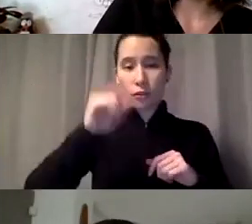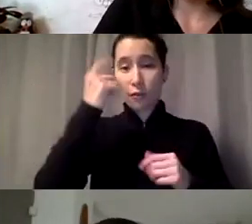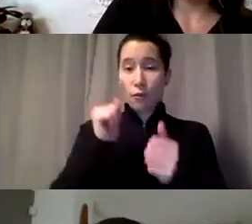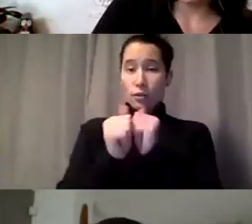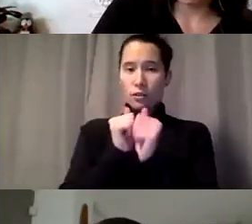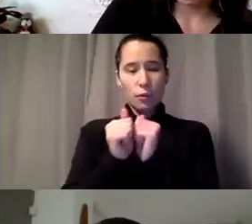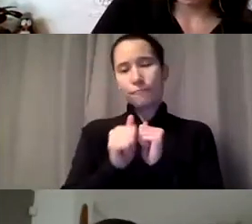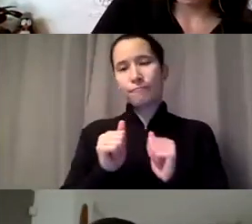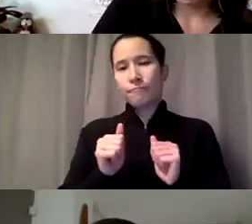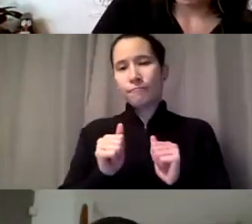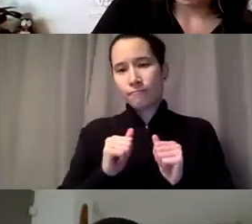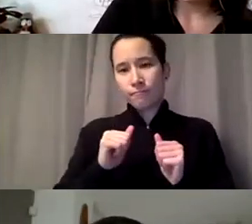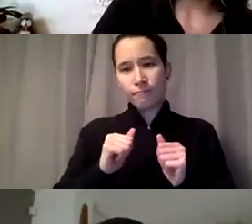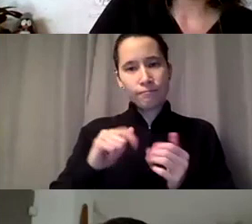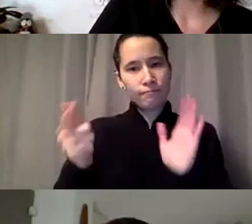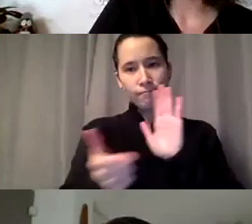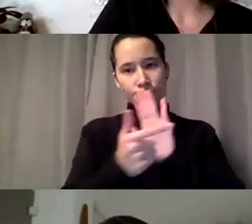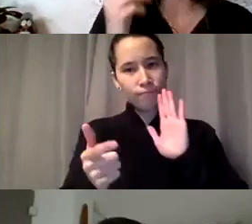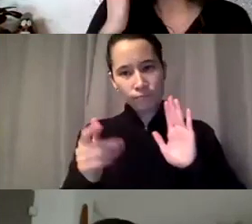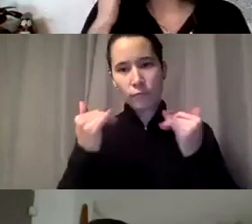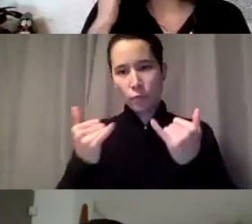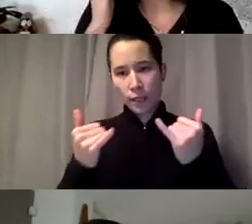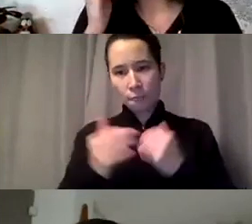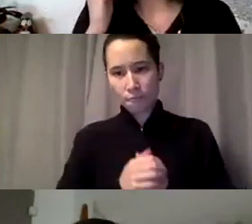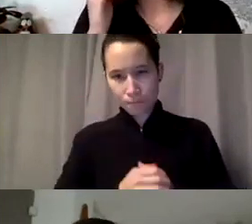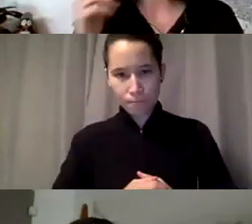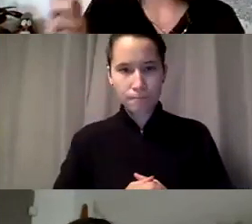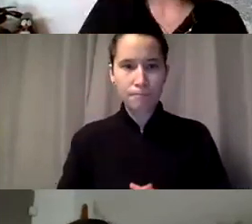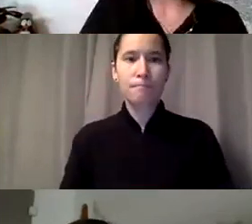not occur, cannot occur at this time.